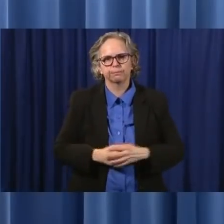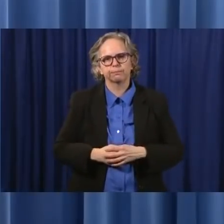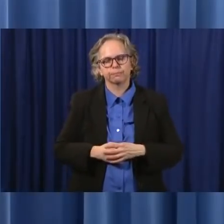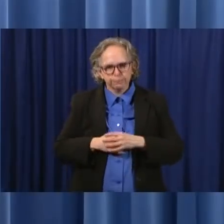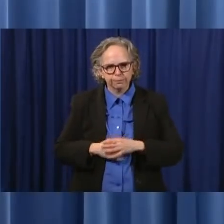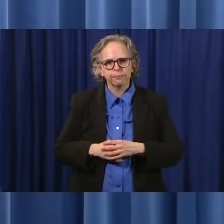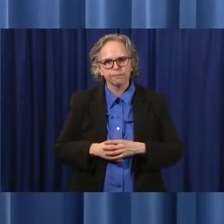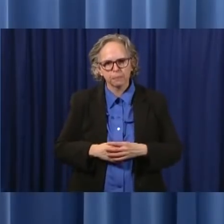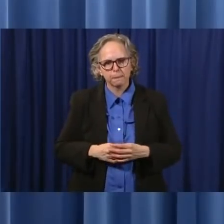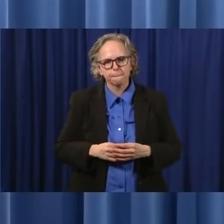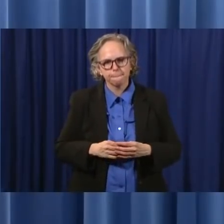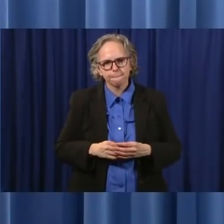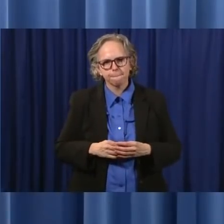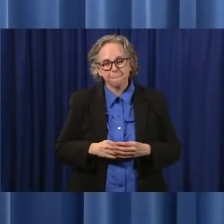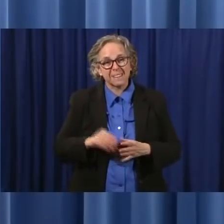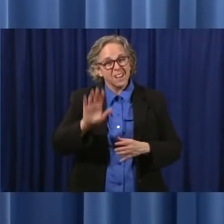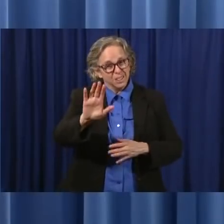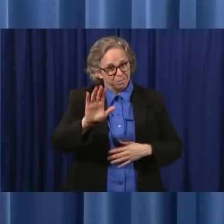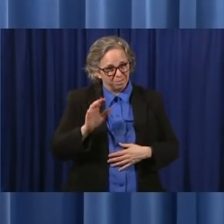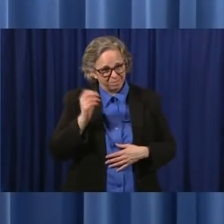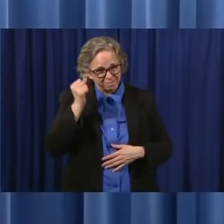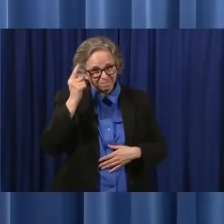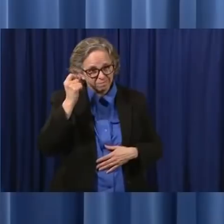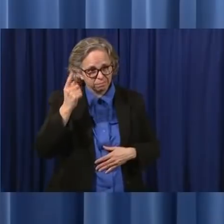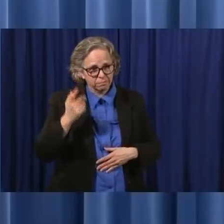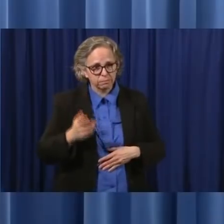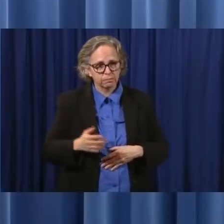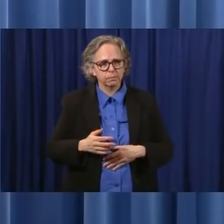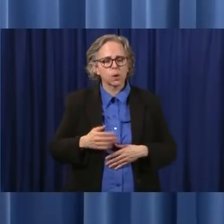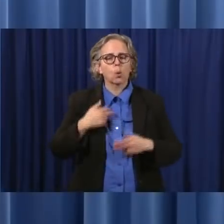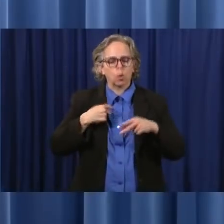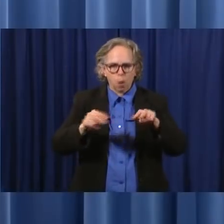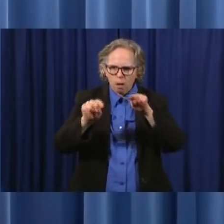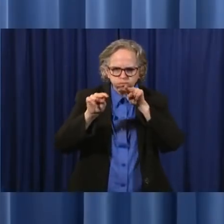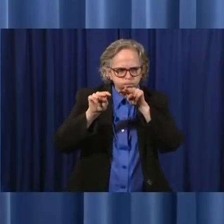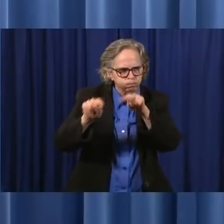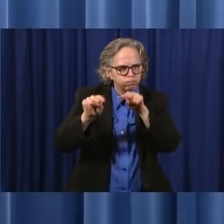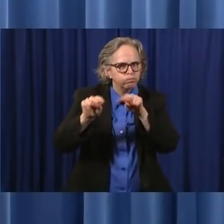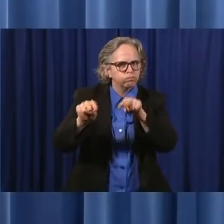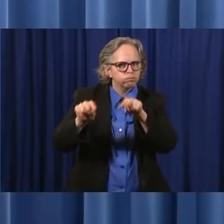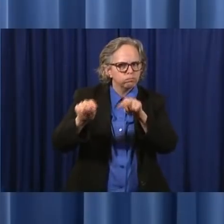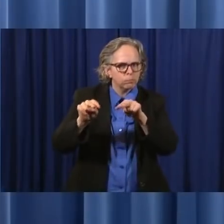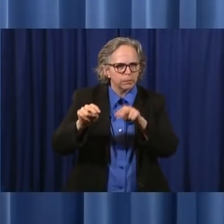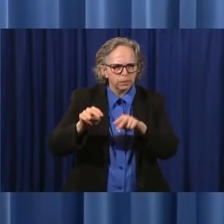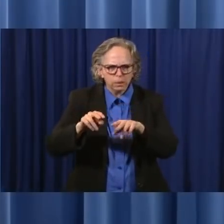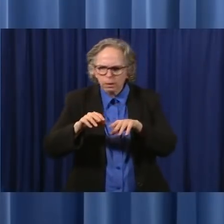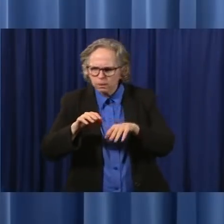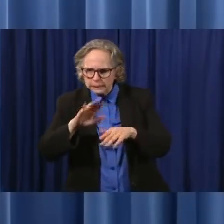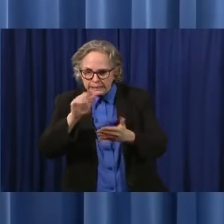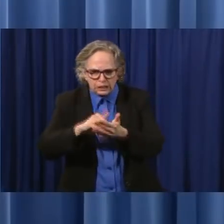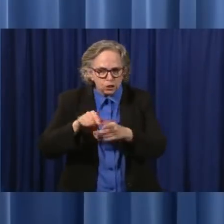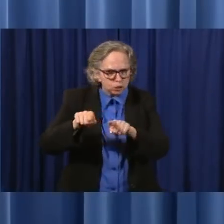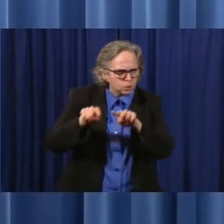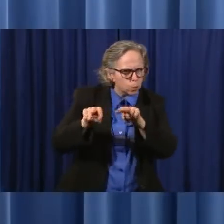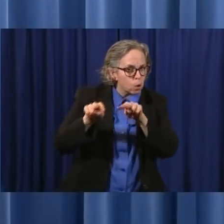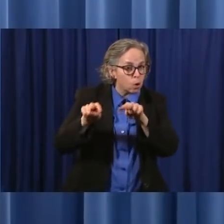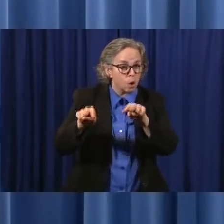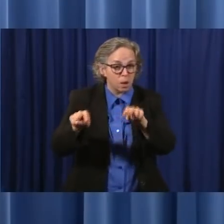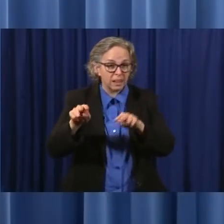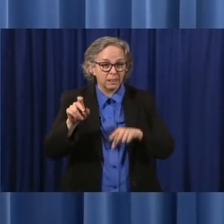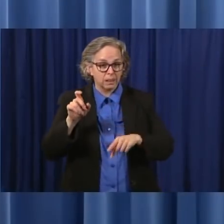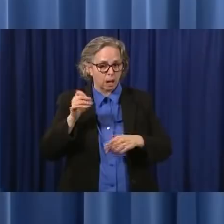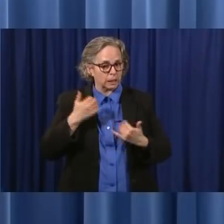we will be continuing to monitor how things are going. We will learn as we go